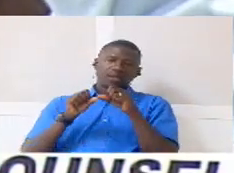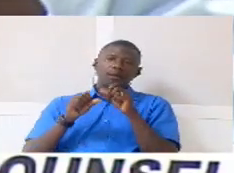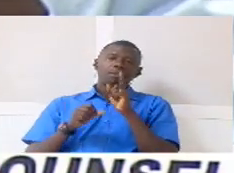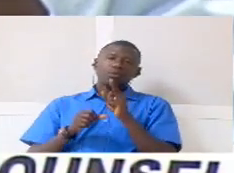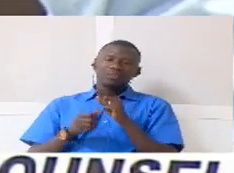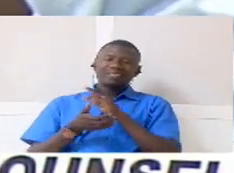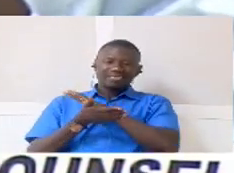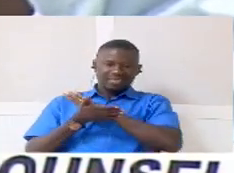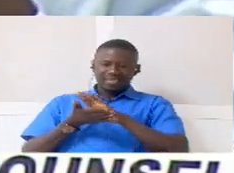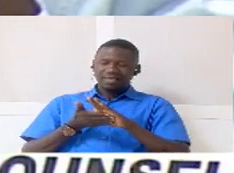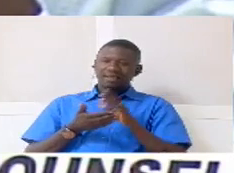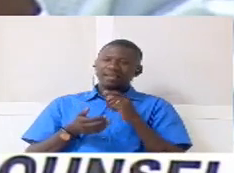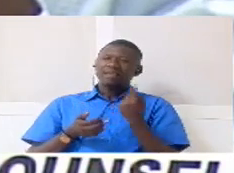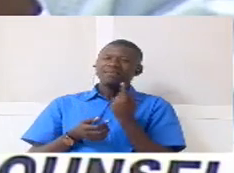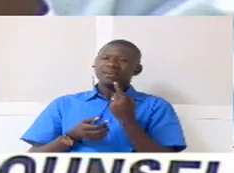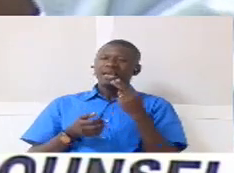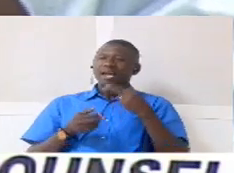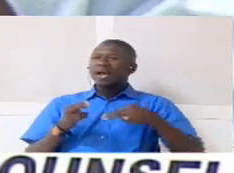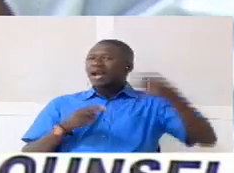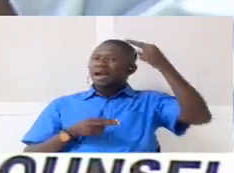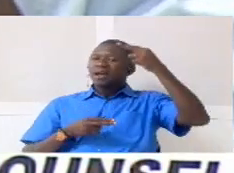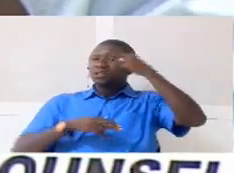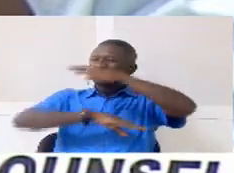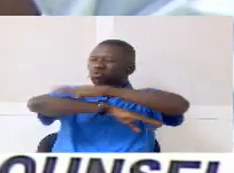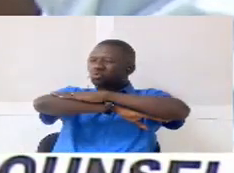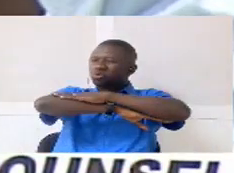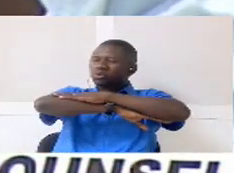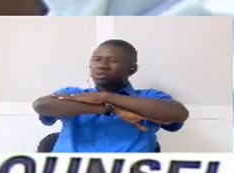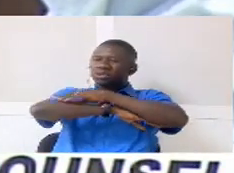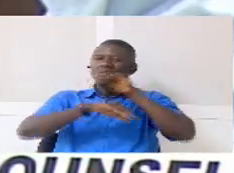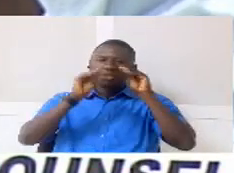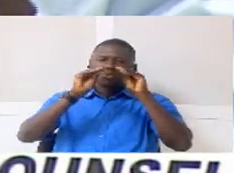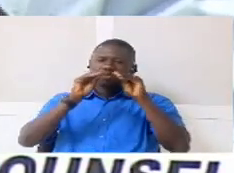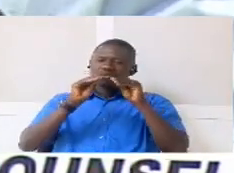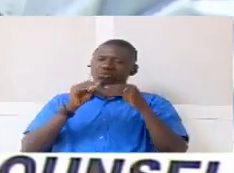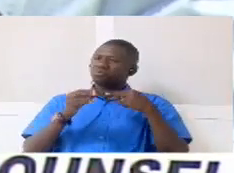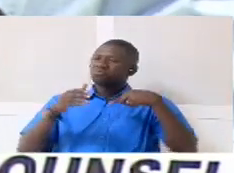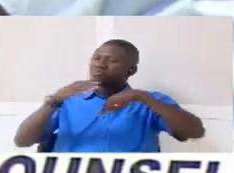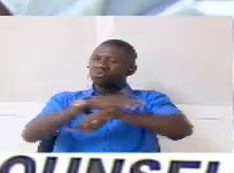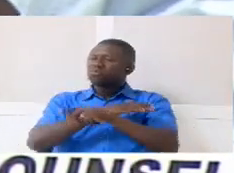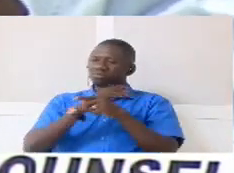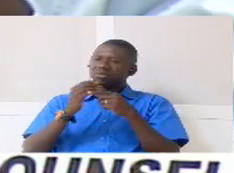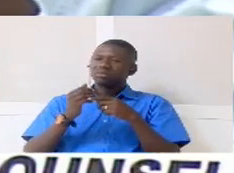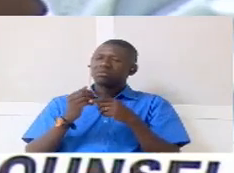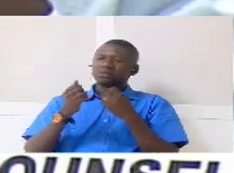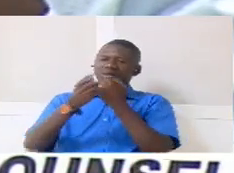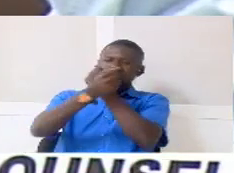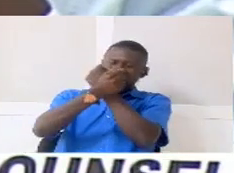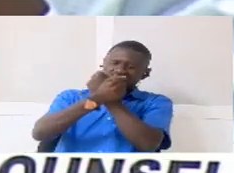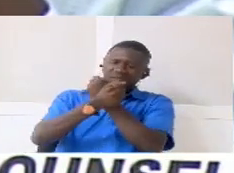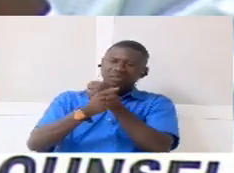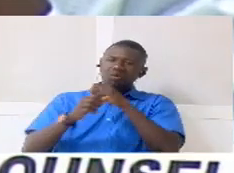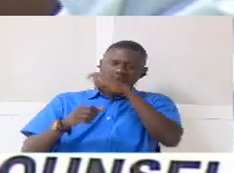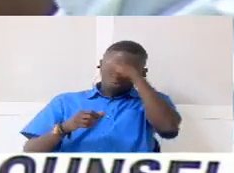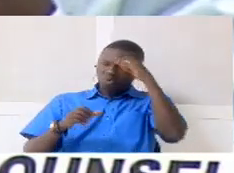high school education was non-existent for the prison officers. Amanke kuti